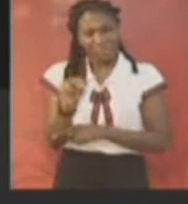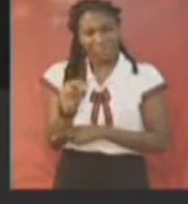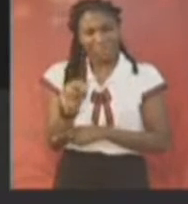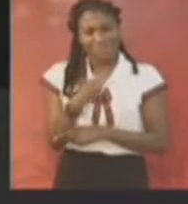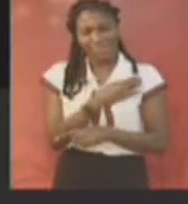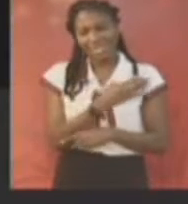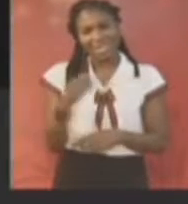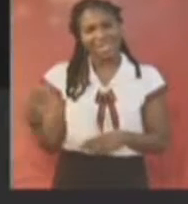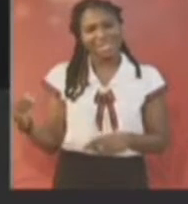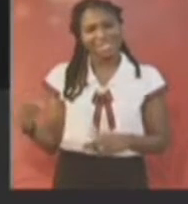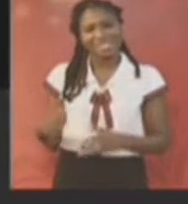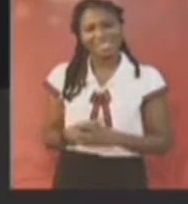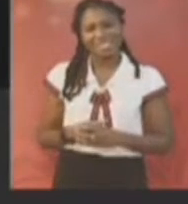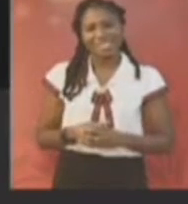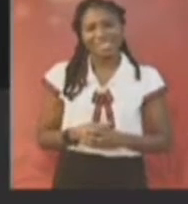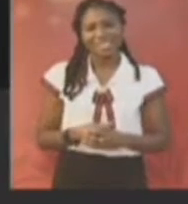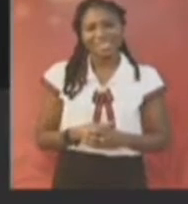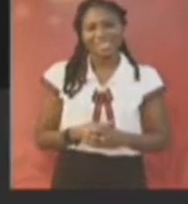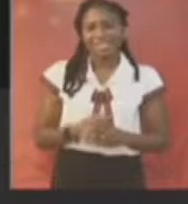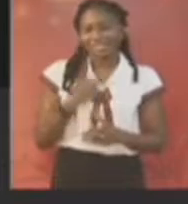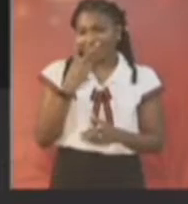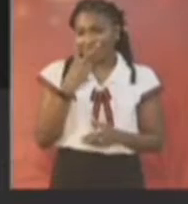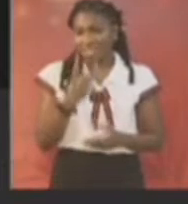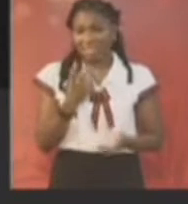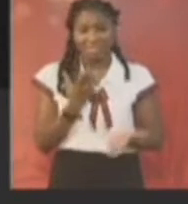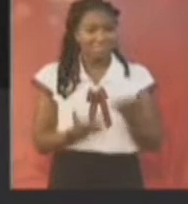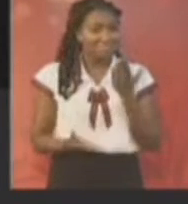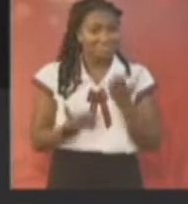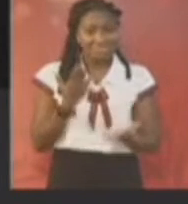any cases of Miss A in adults locally as yet?